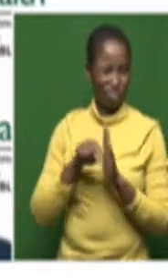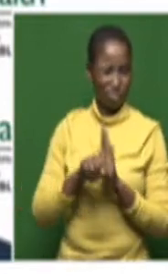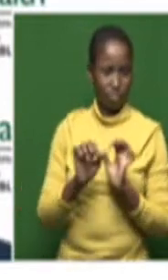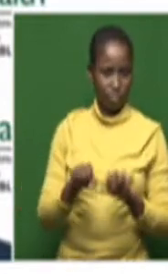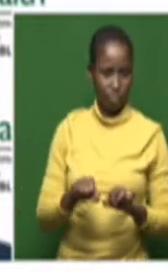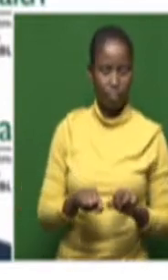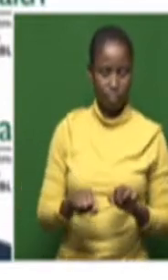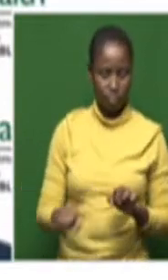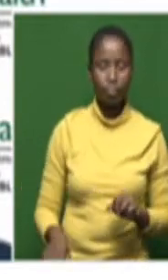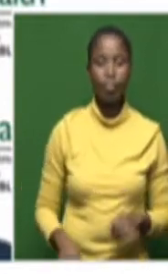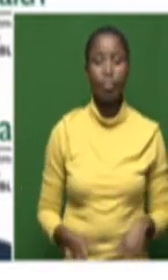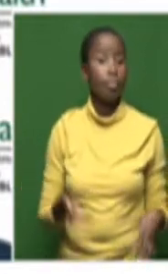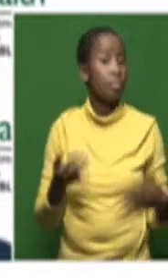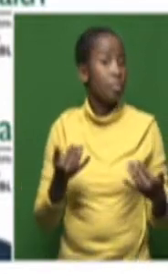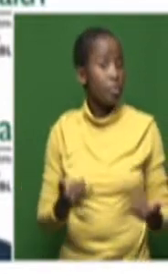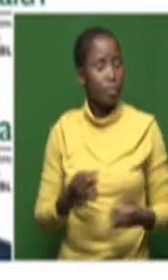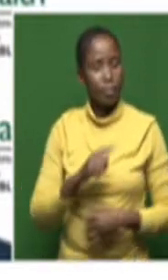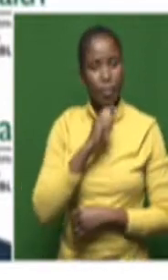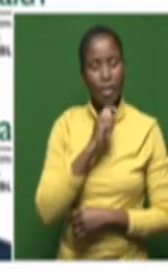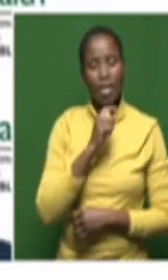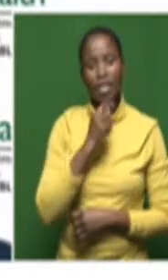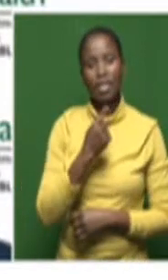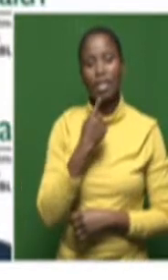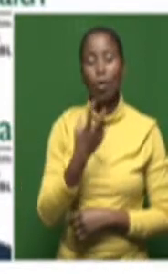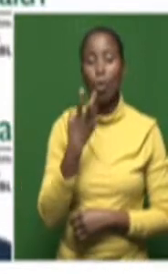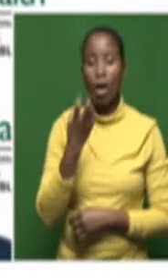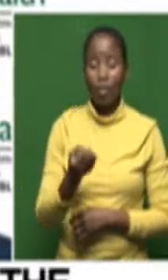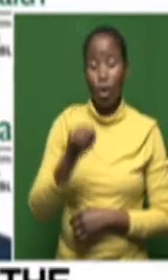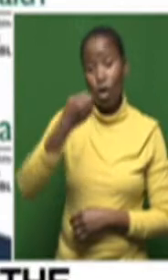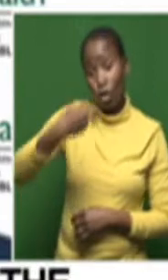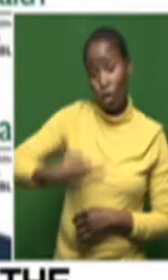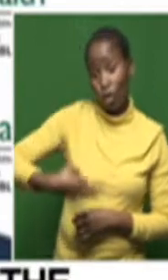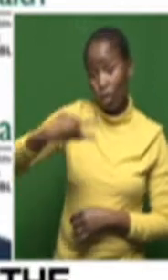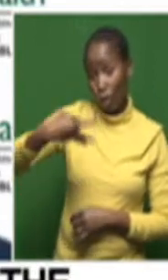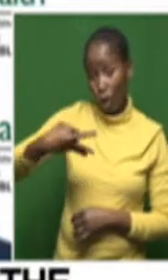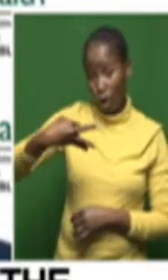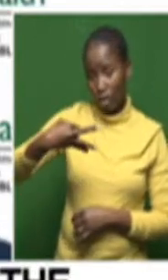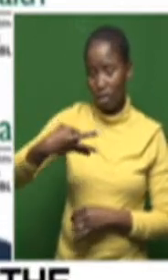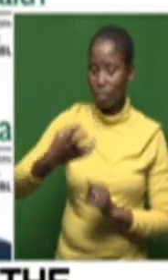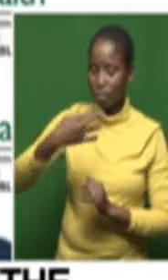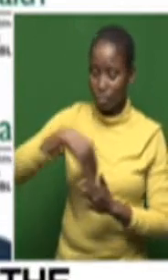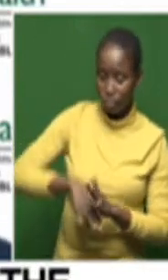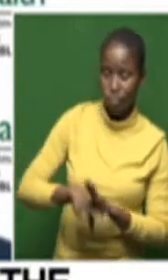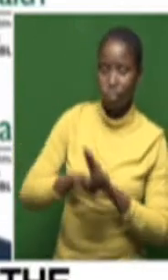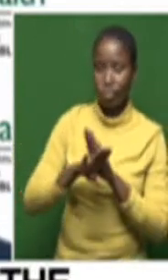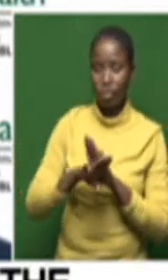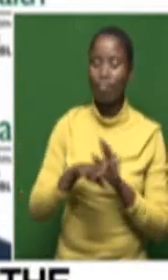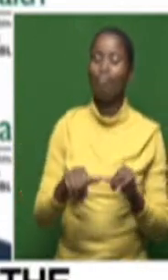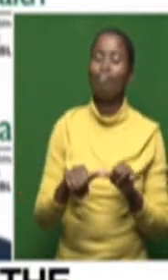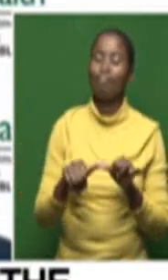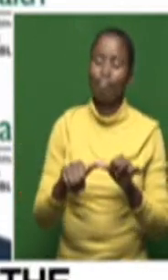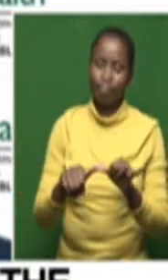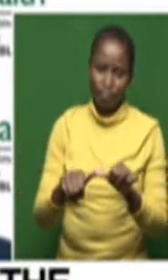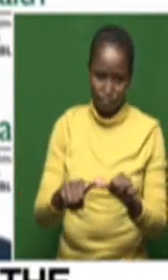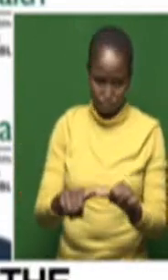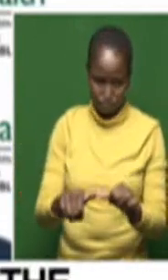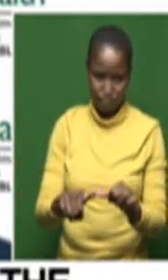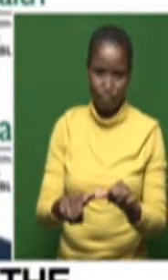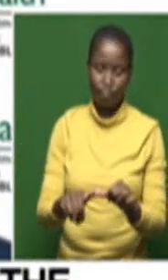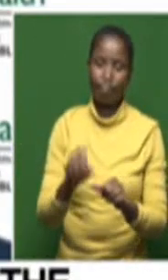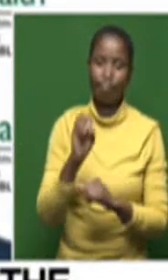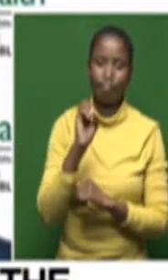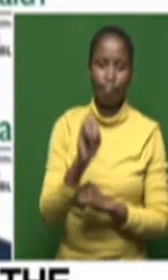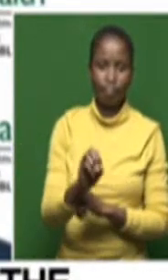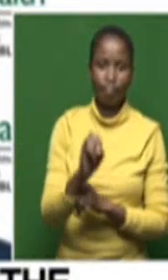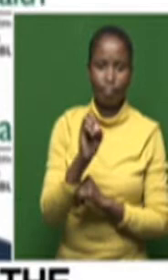morning we can say to you that this third wave, the third wave is continuing to behave in a very